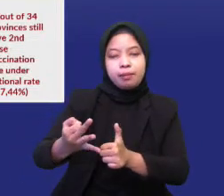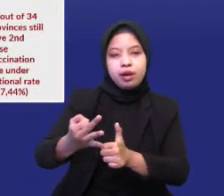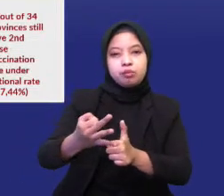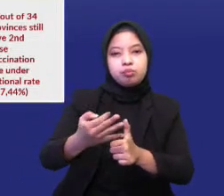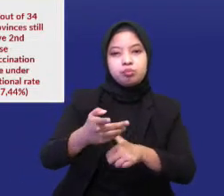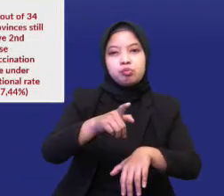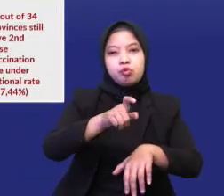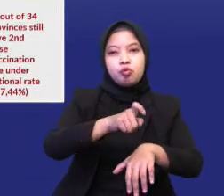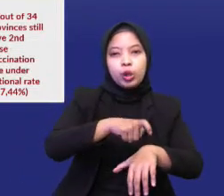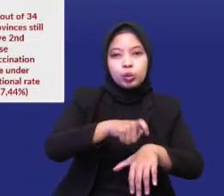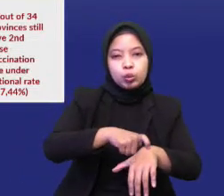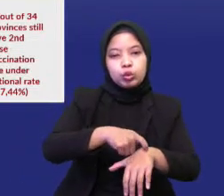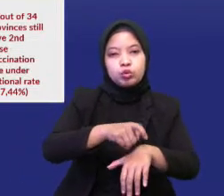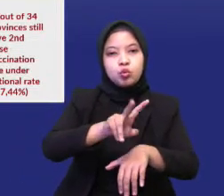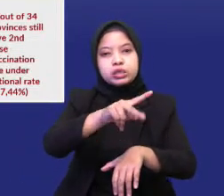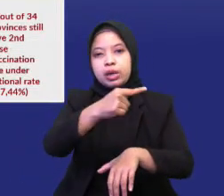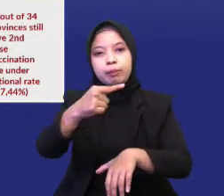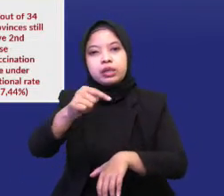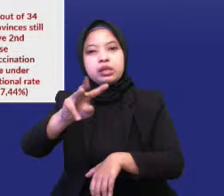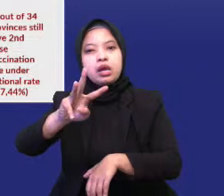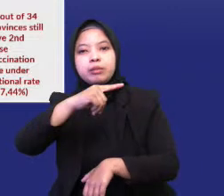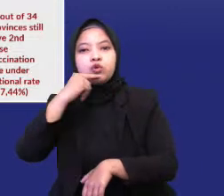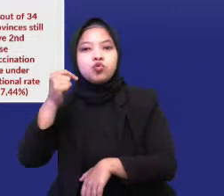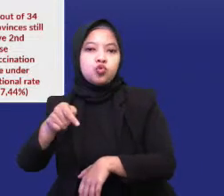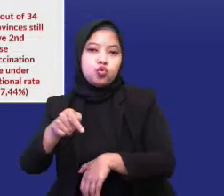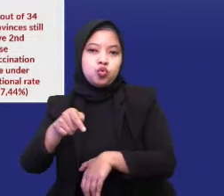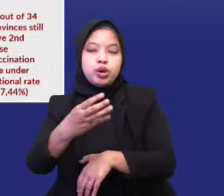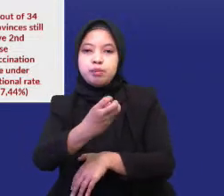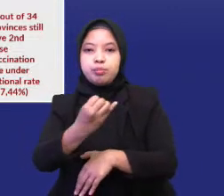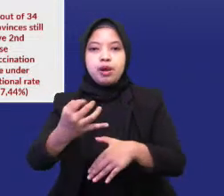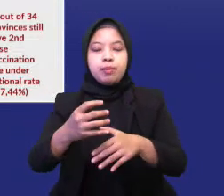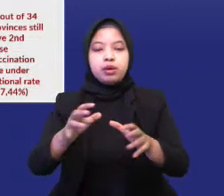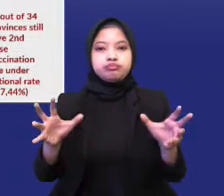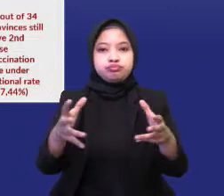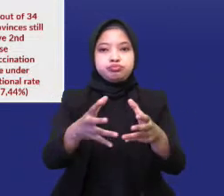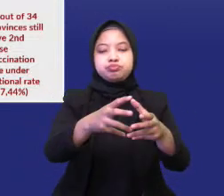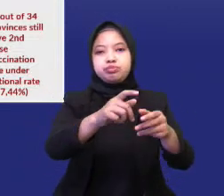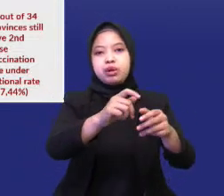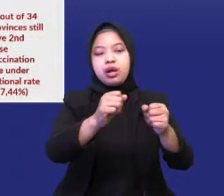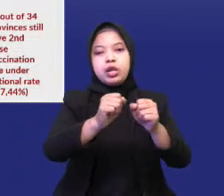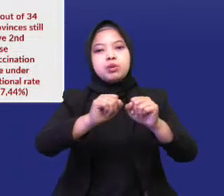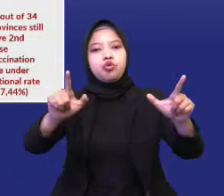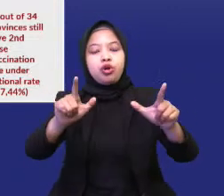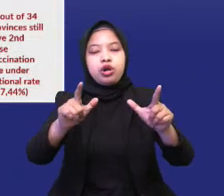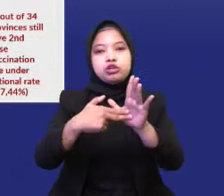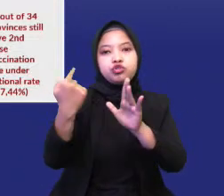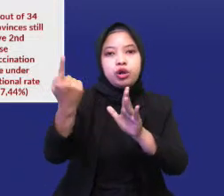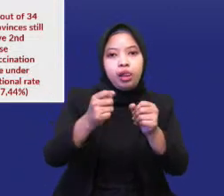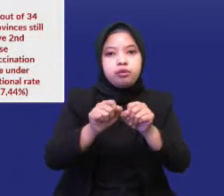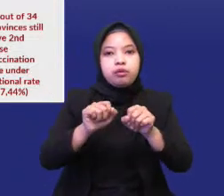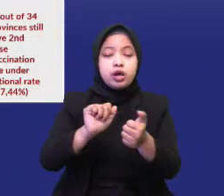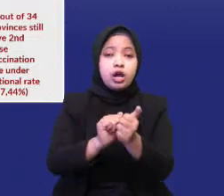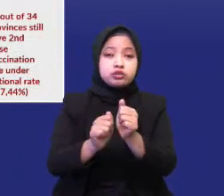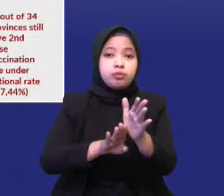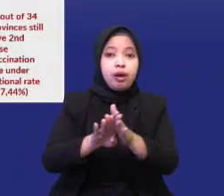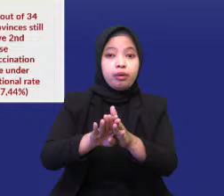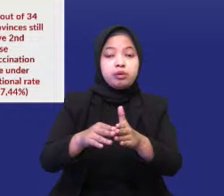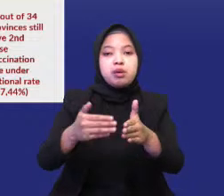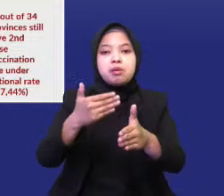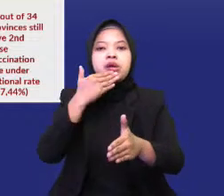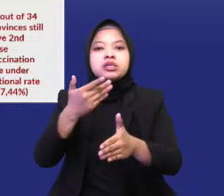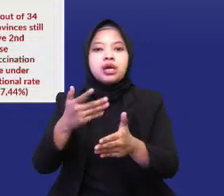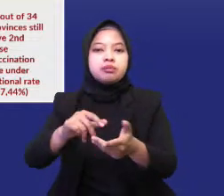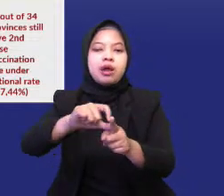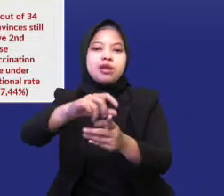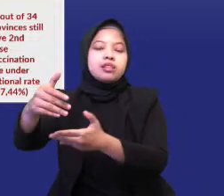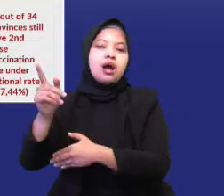7 consecutive weeks past the peak of the third wave. And the government aims to continuously